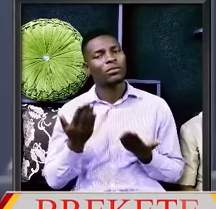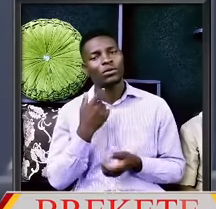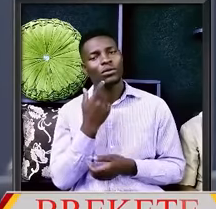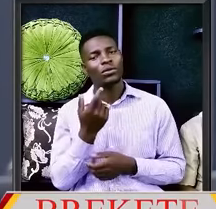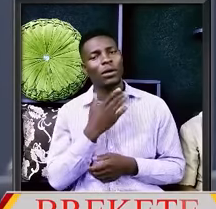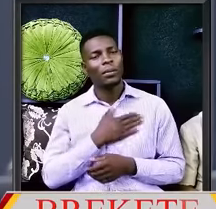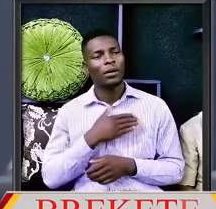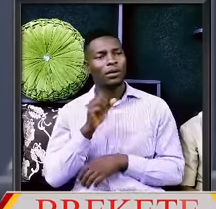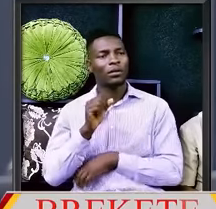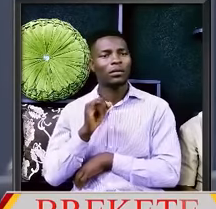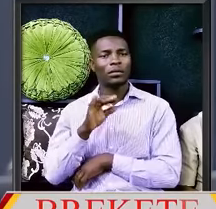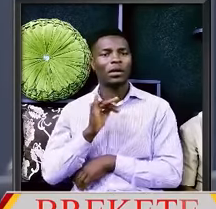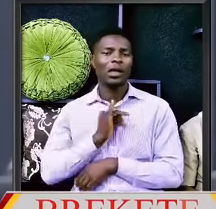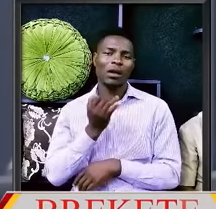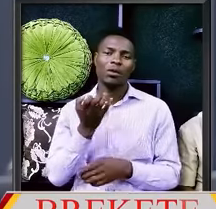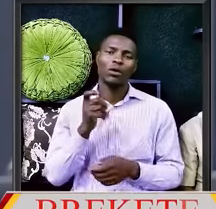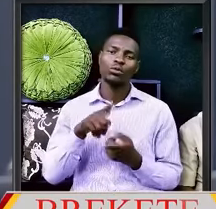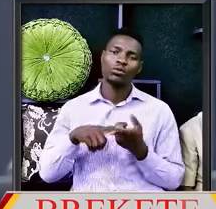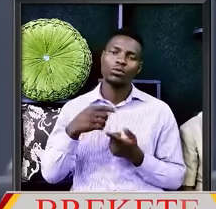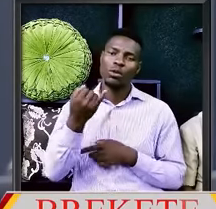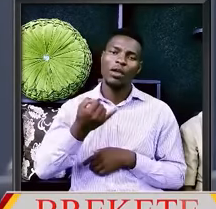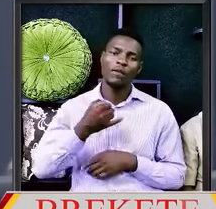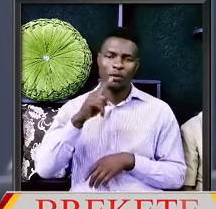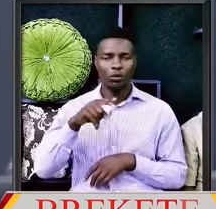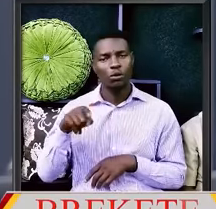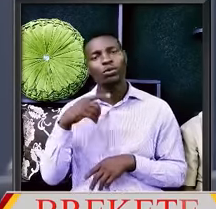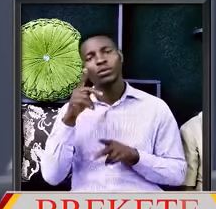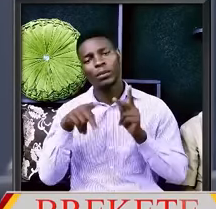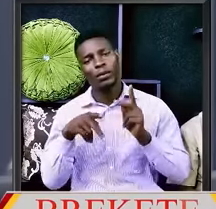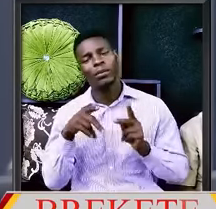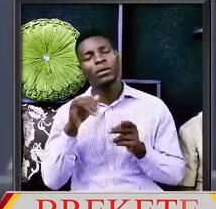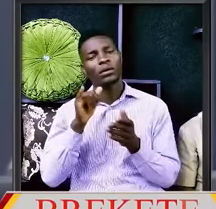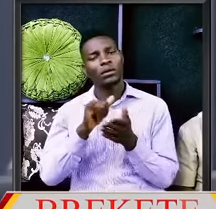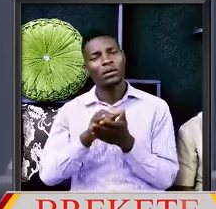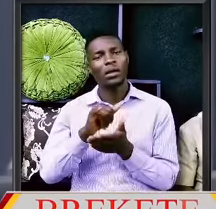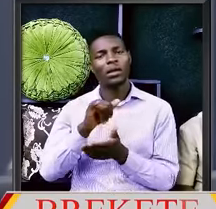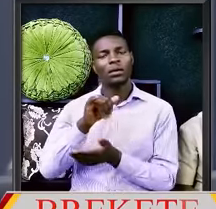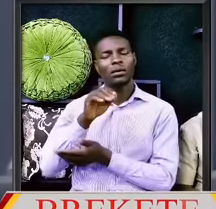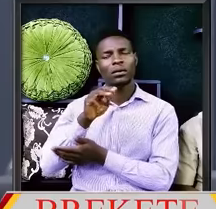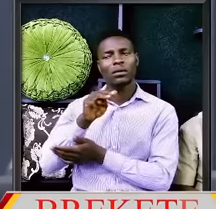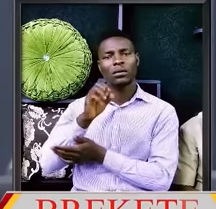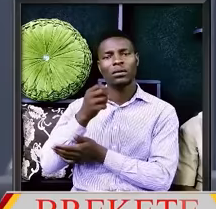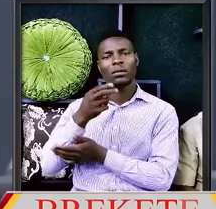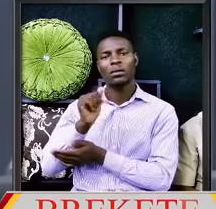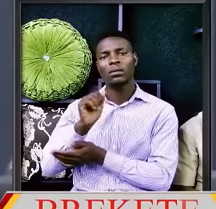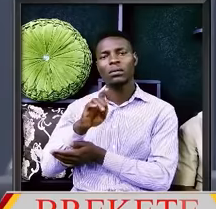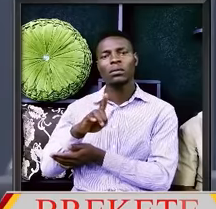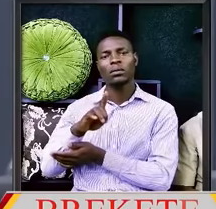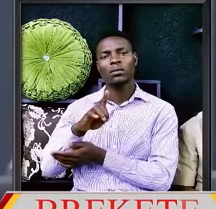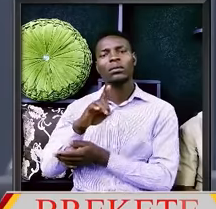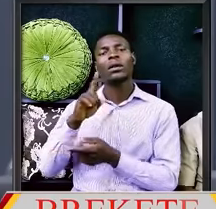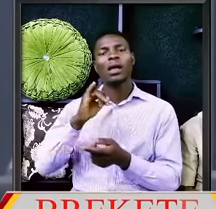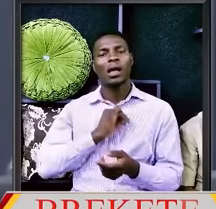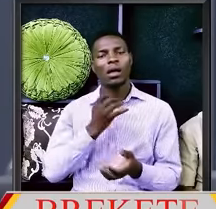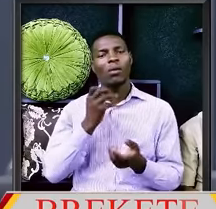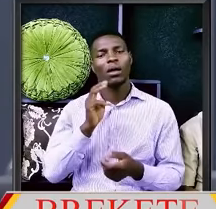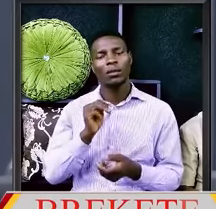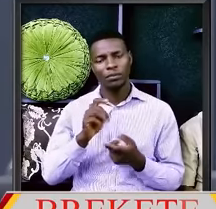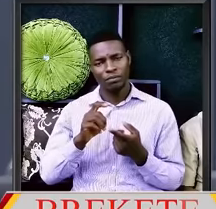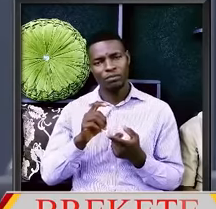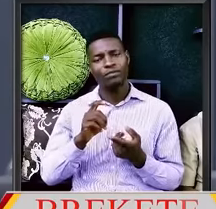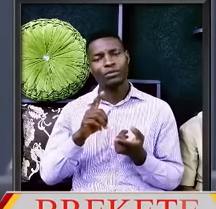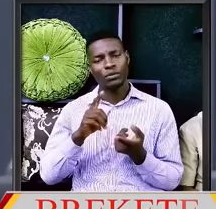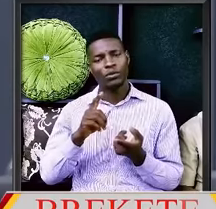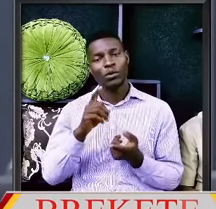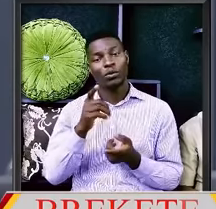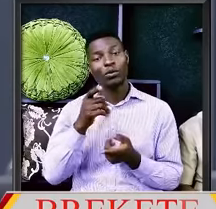to invite those people that with Mohbad’s 24 hours. Mm. I want you to invite them so that